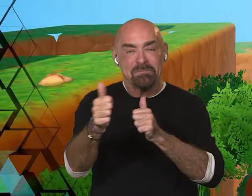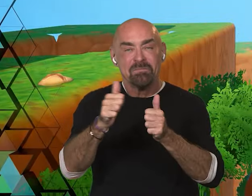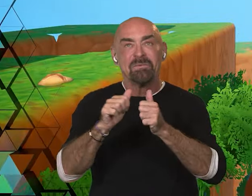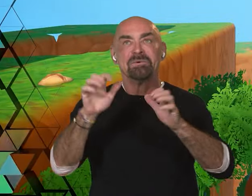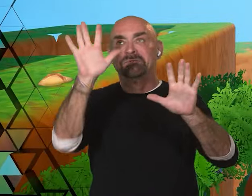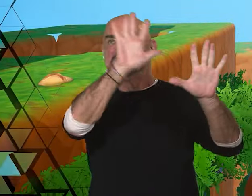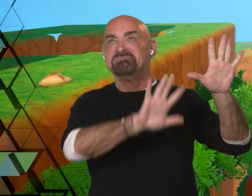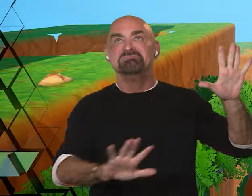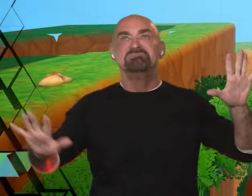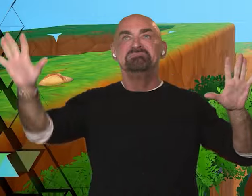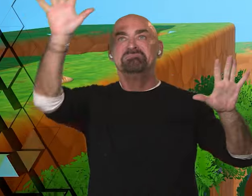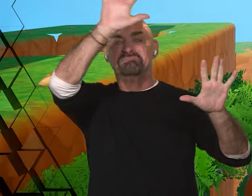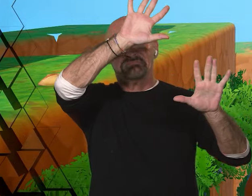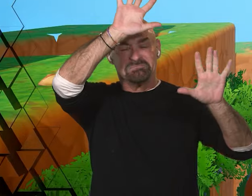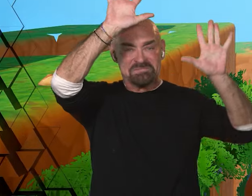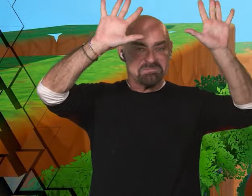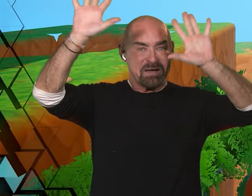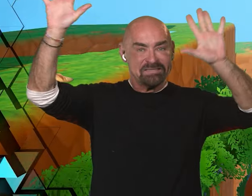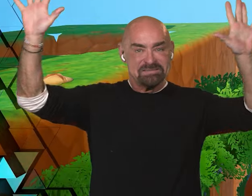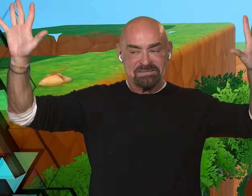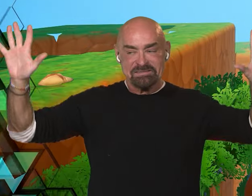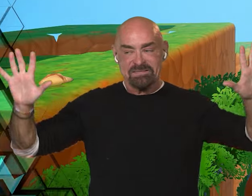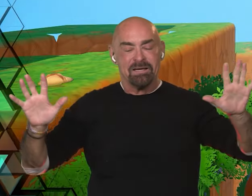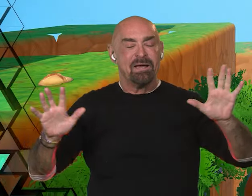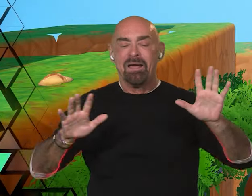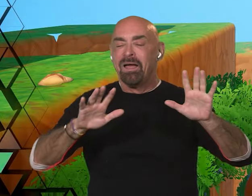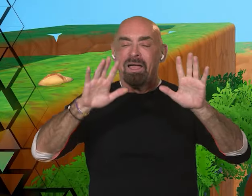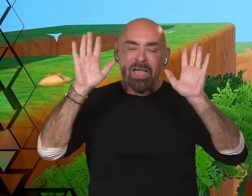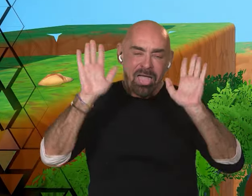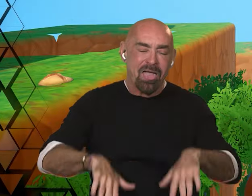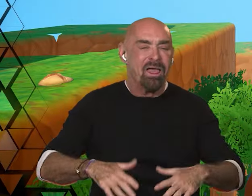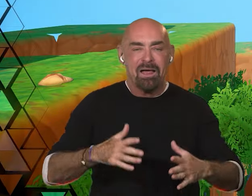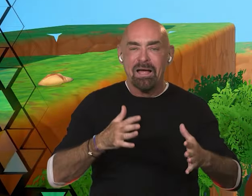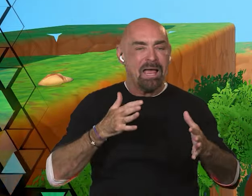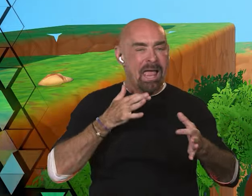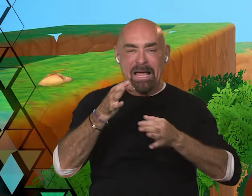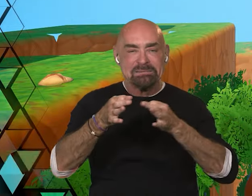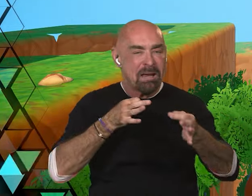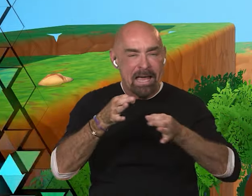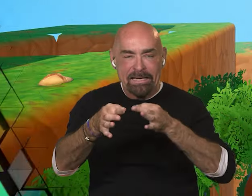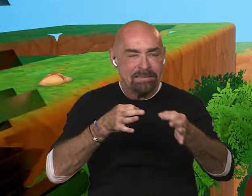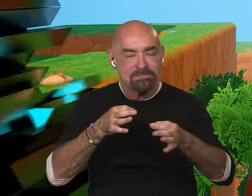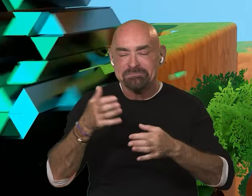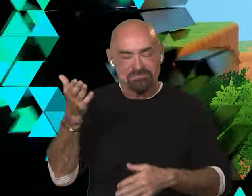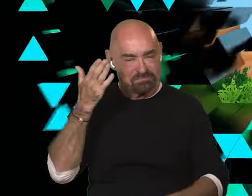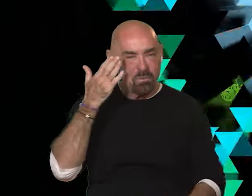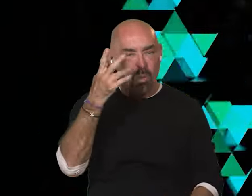interdimensional platformer where, you know what, I'm not even gonna try to explain it. Just check this out.